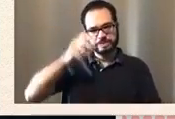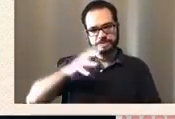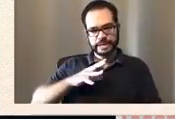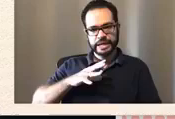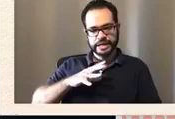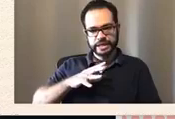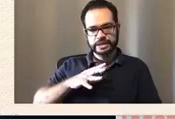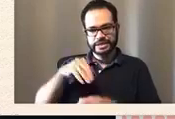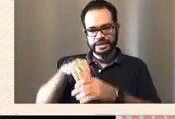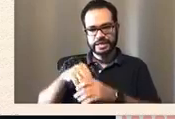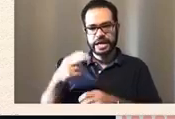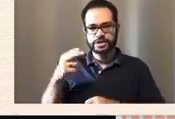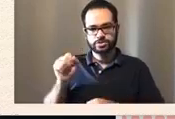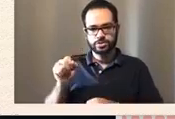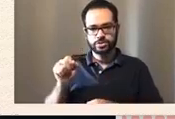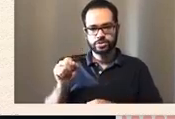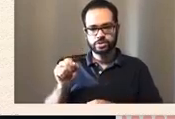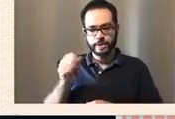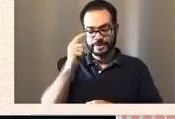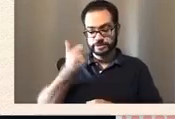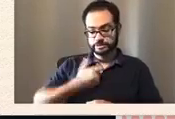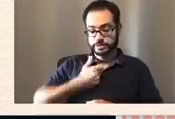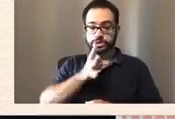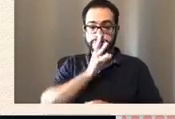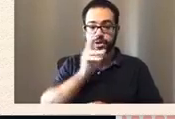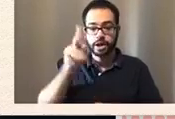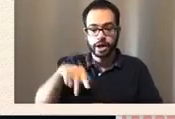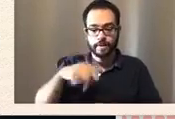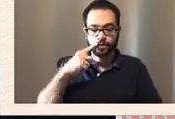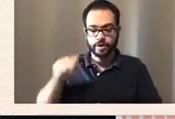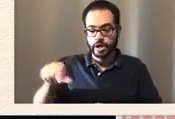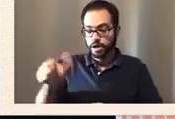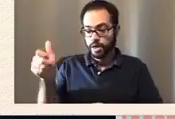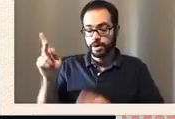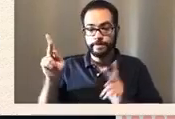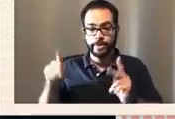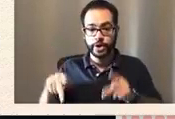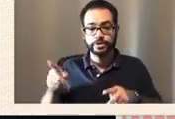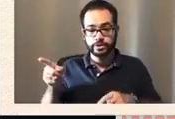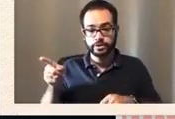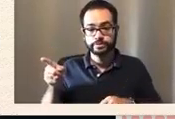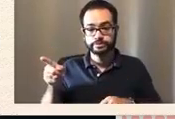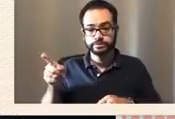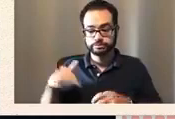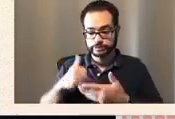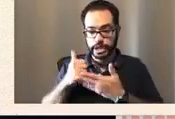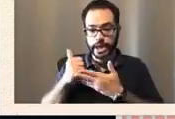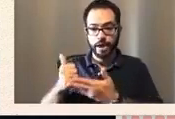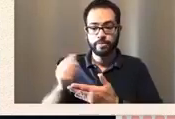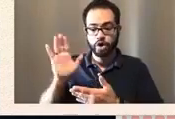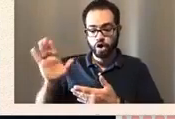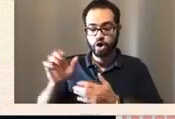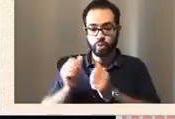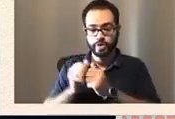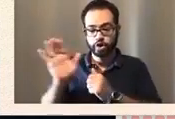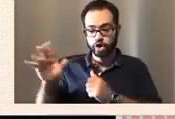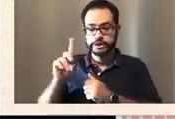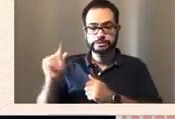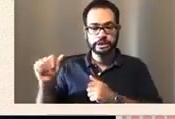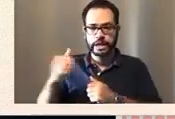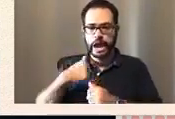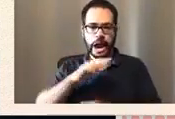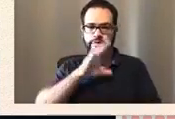was able, by speaking up for that other individual and her disability, even though I'd never personally